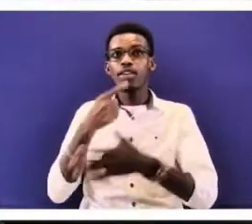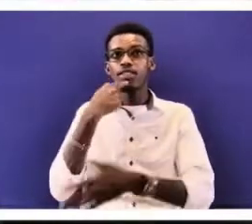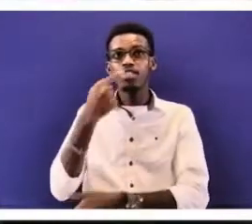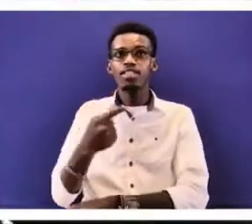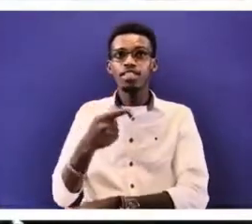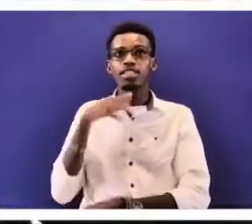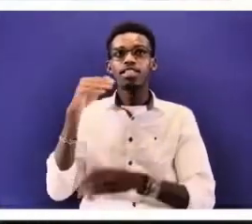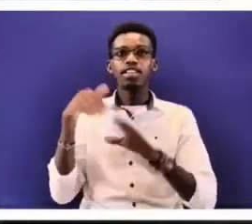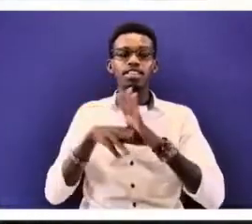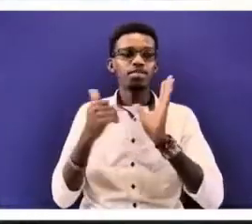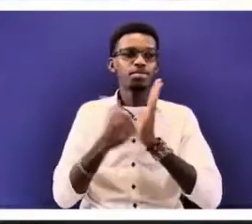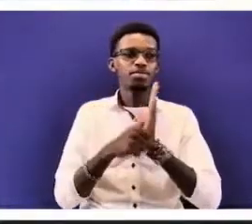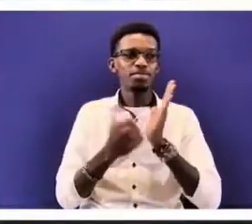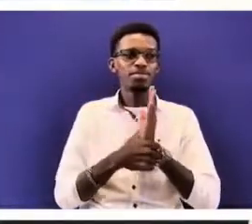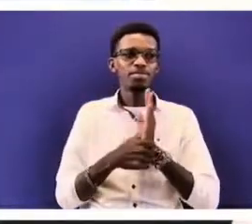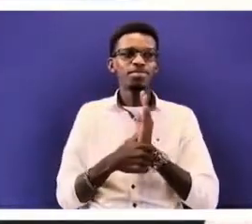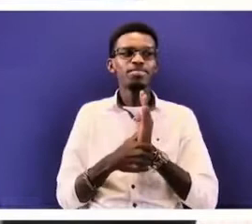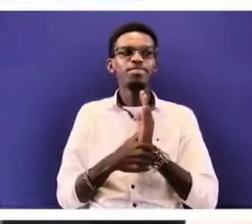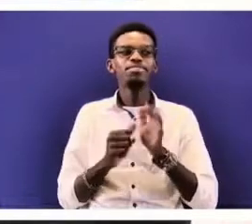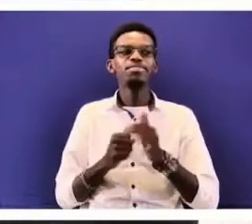in trouble.